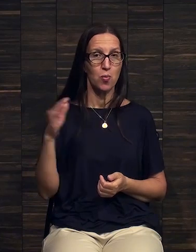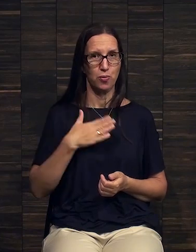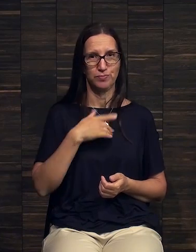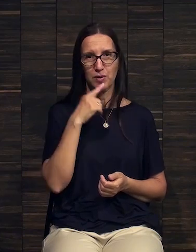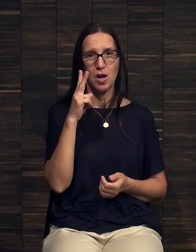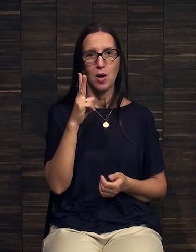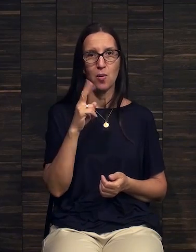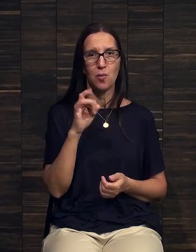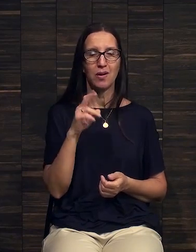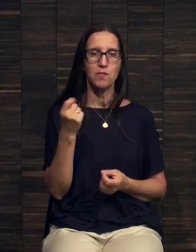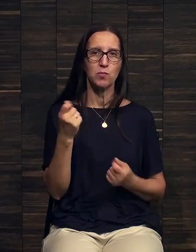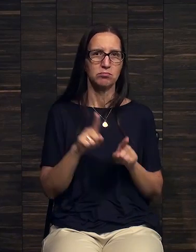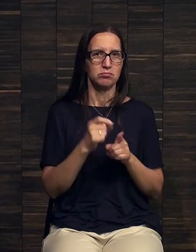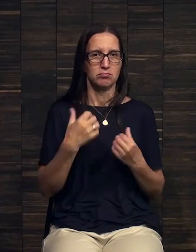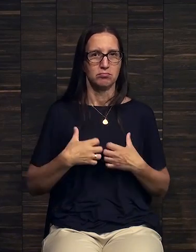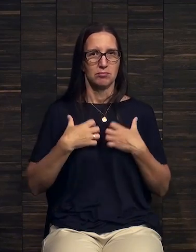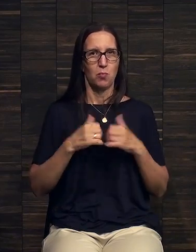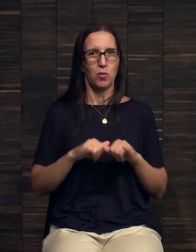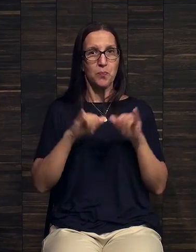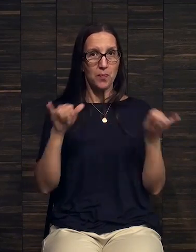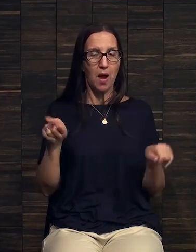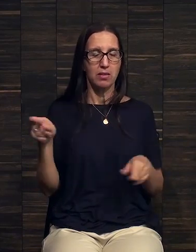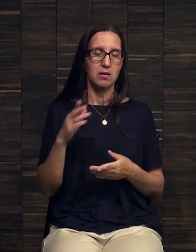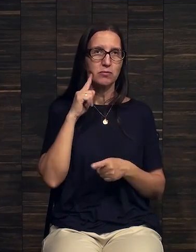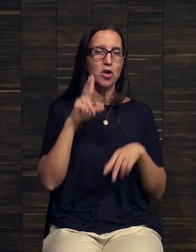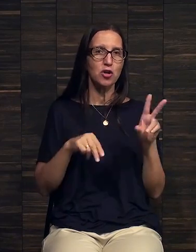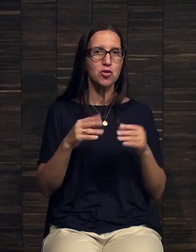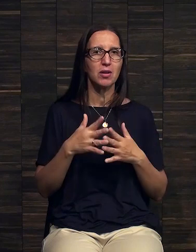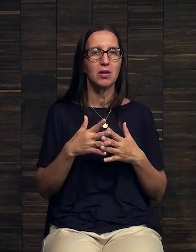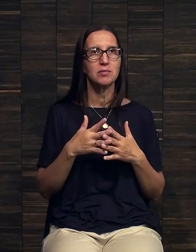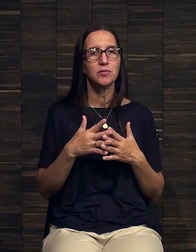posters. And Kukriniksy, they had their own way,